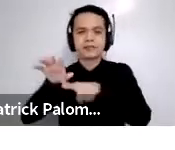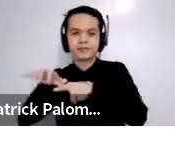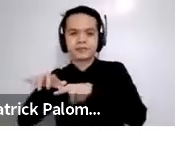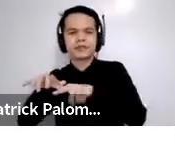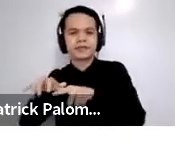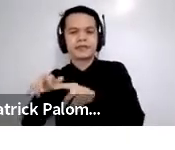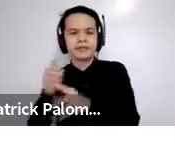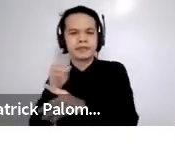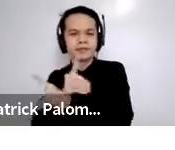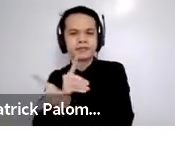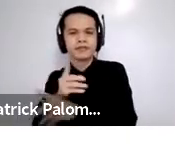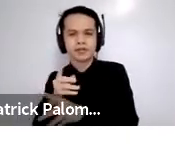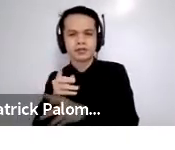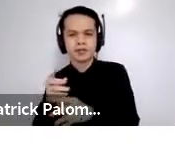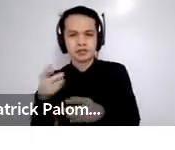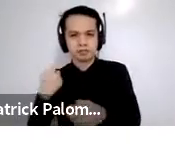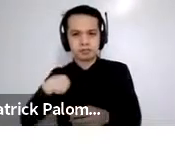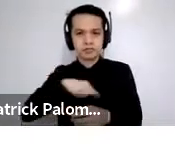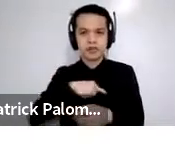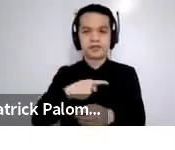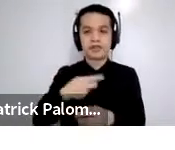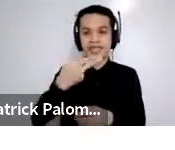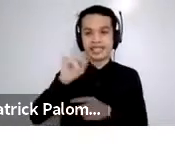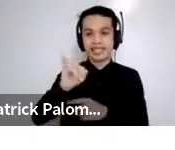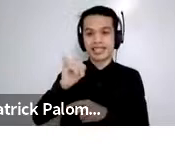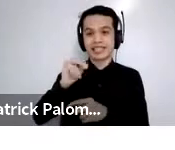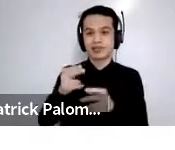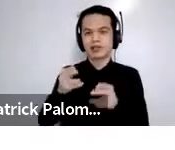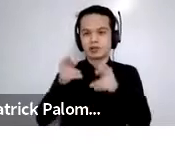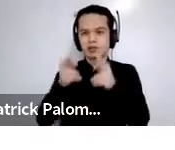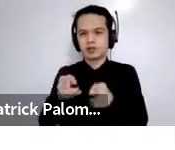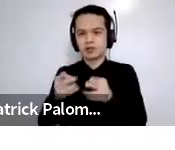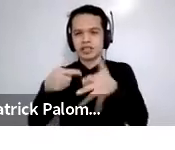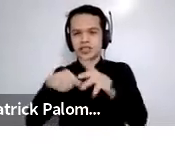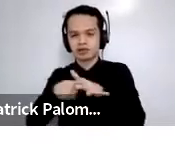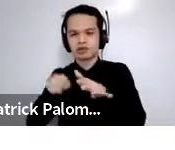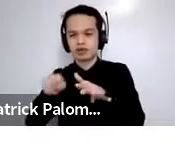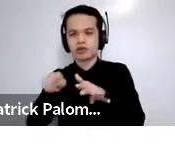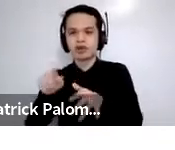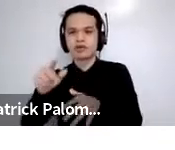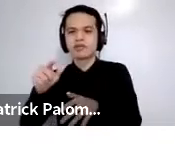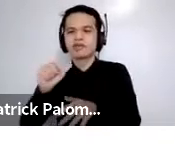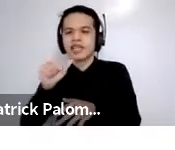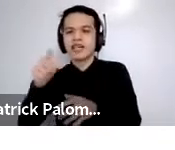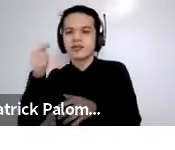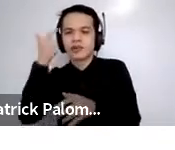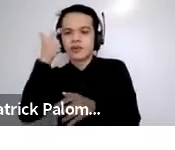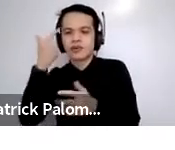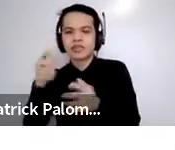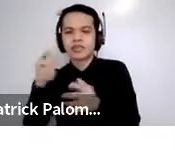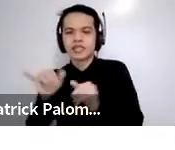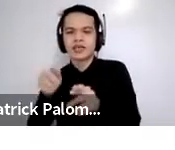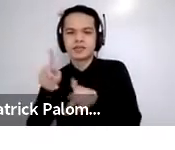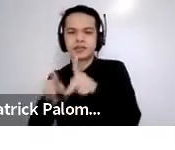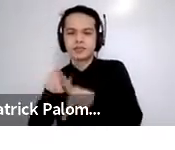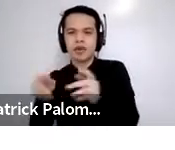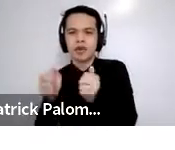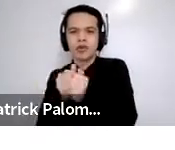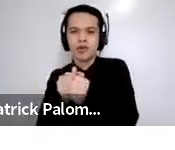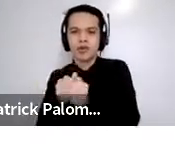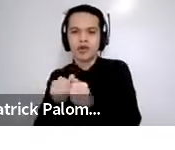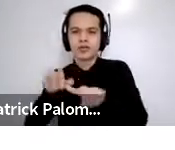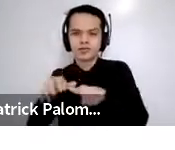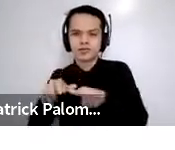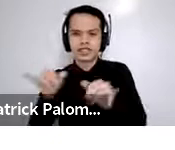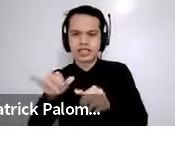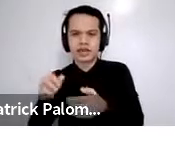inclusion, HI is an international humanitarian organization working alongside people with disability and vulnerable groups. HI has been